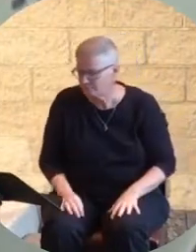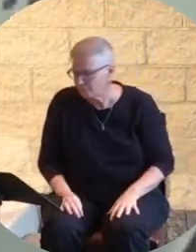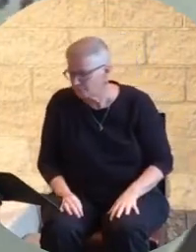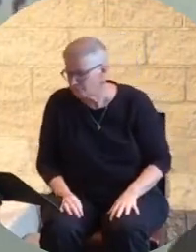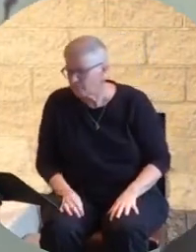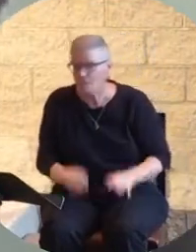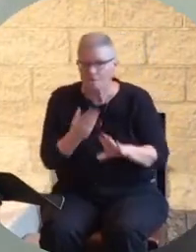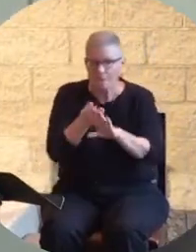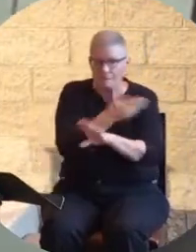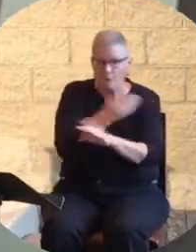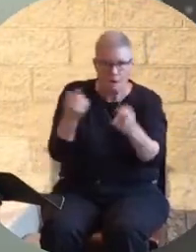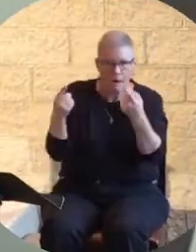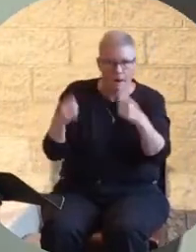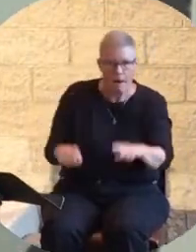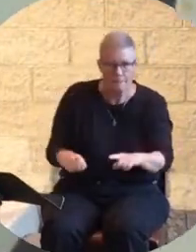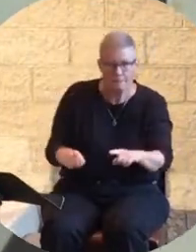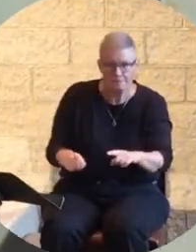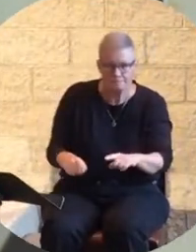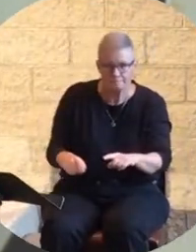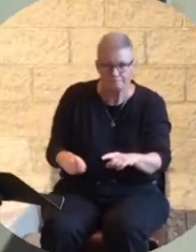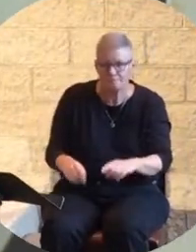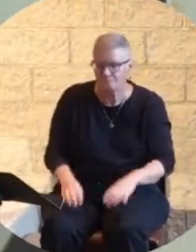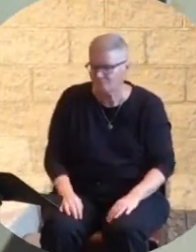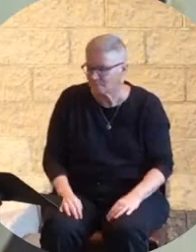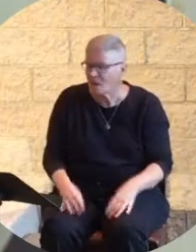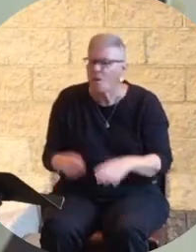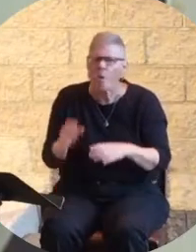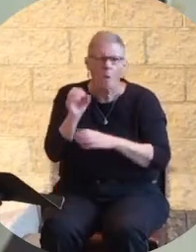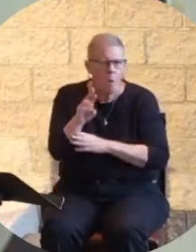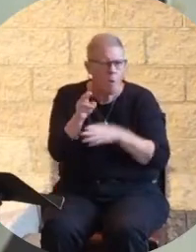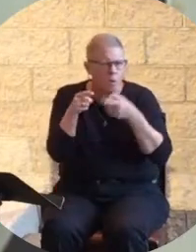moments of 2000.